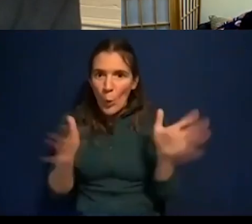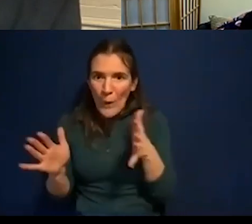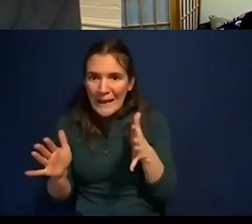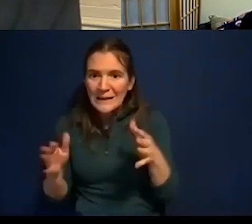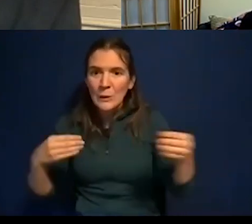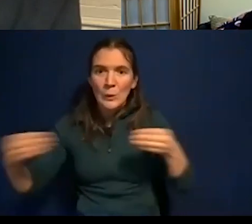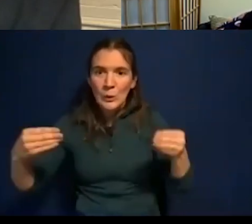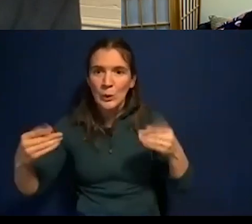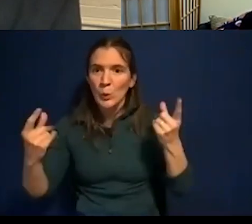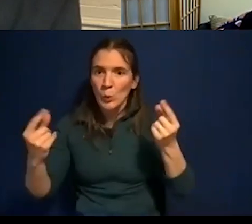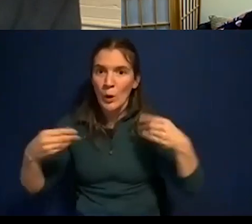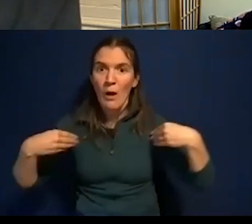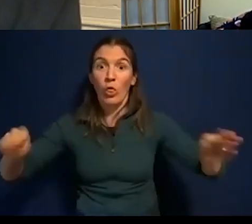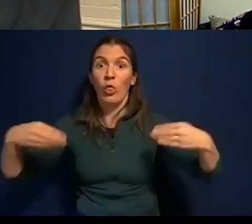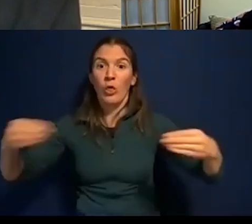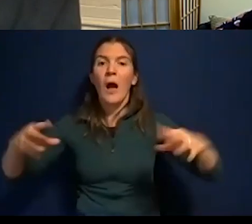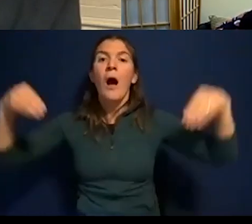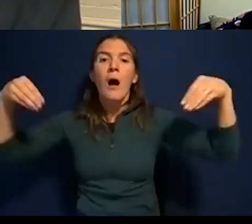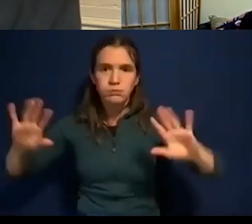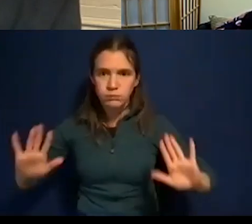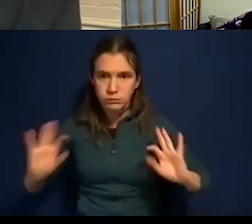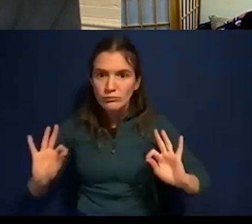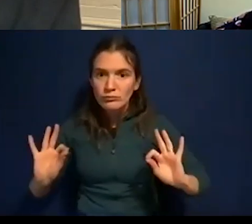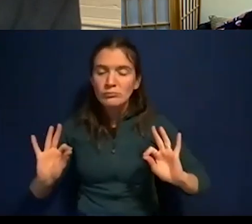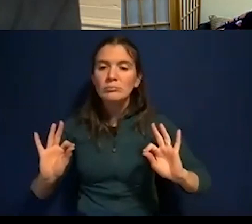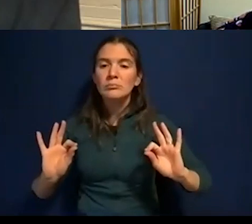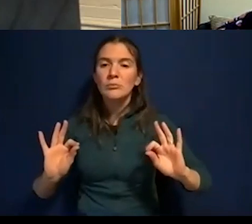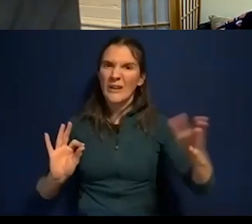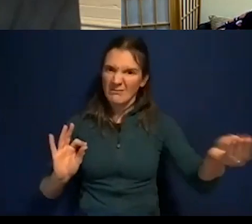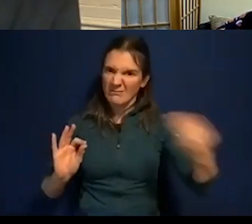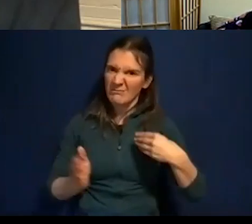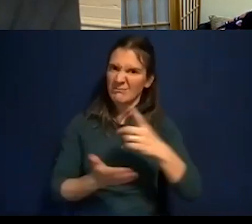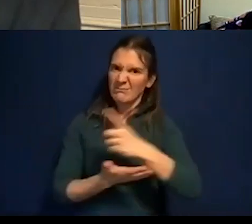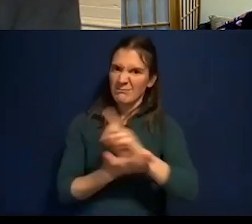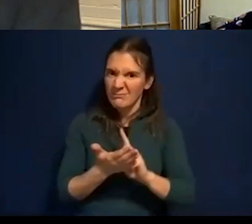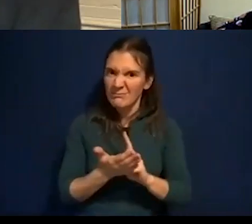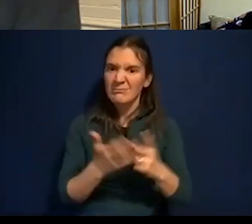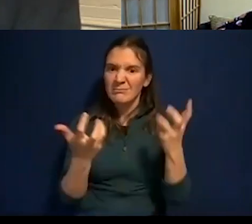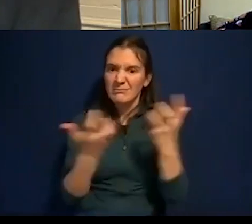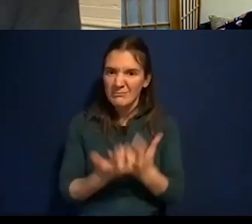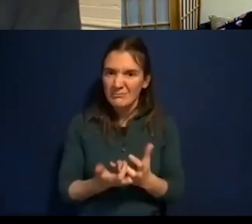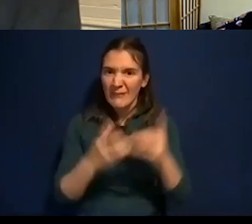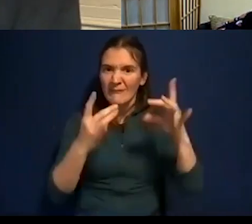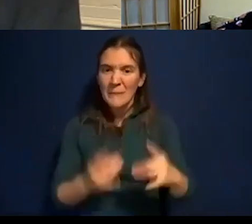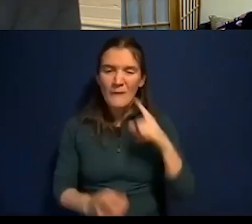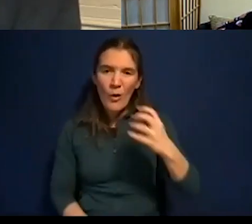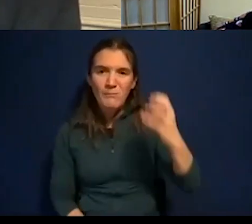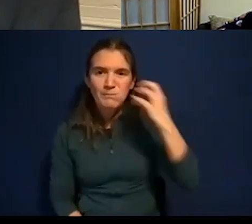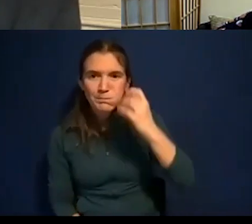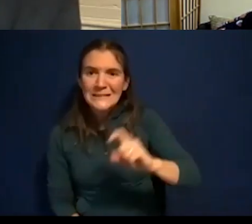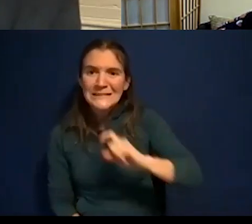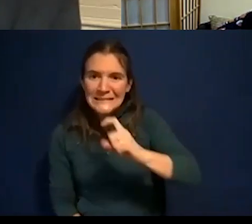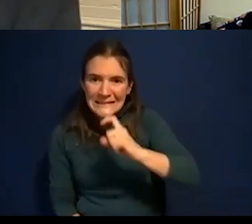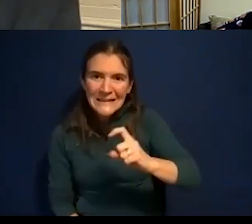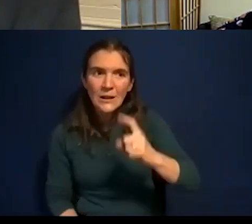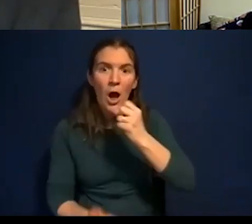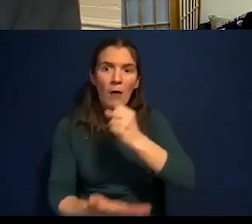load was done. The whole thing was the thickness of the steel, et cetera, was all